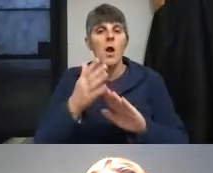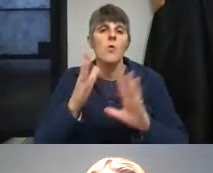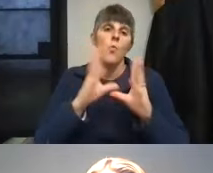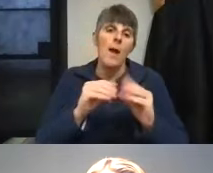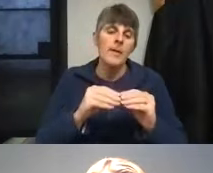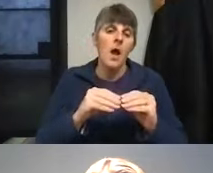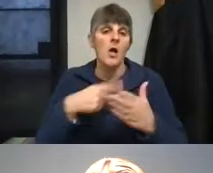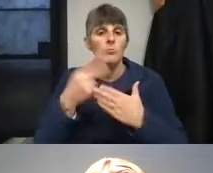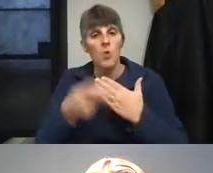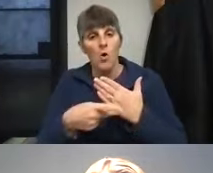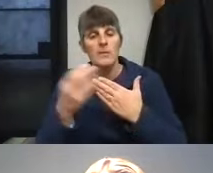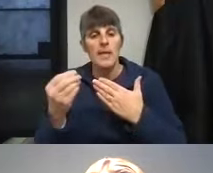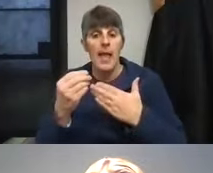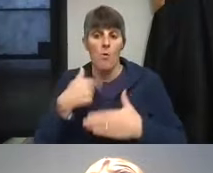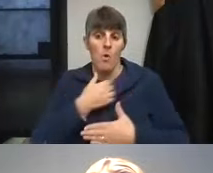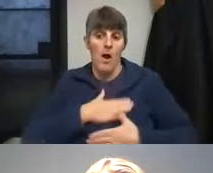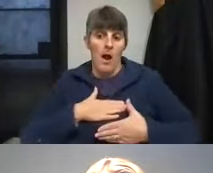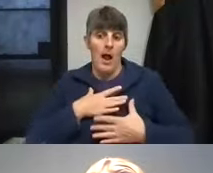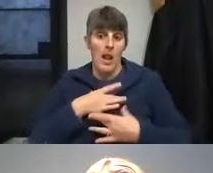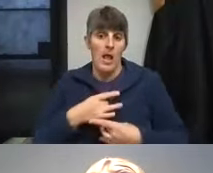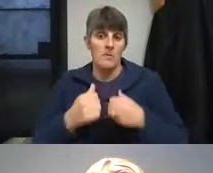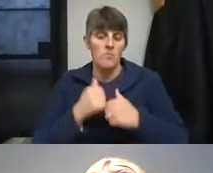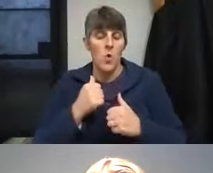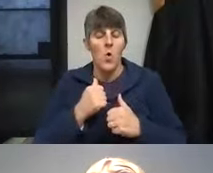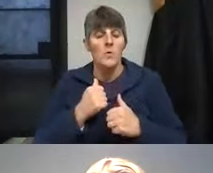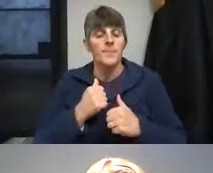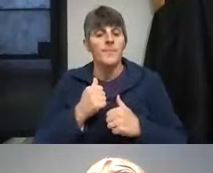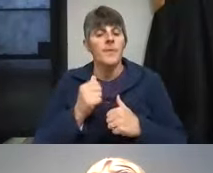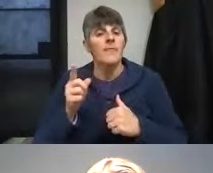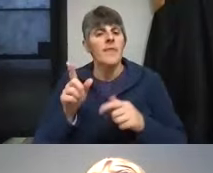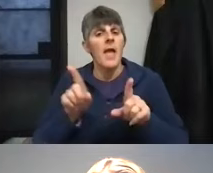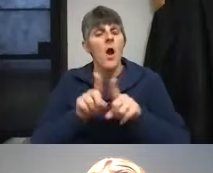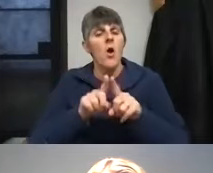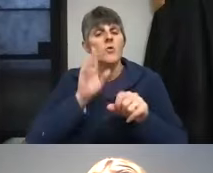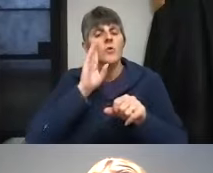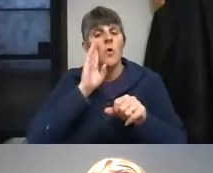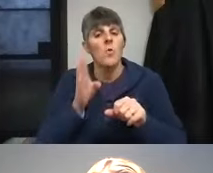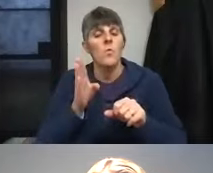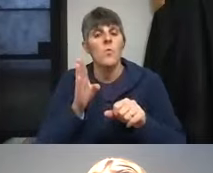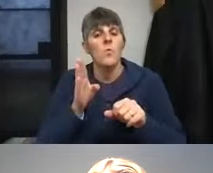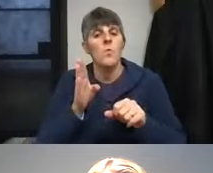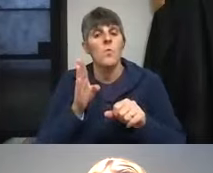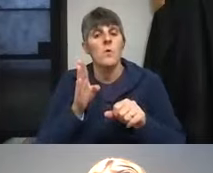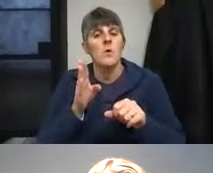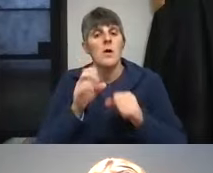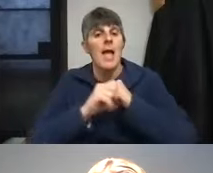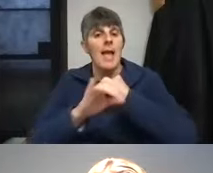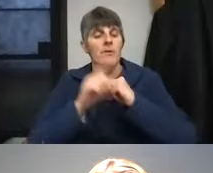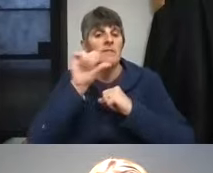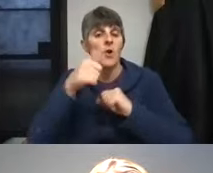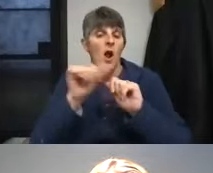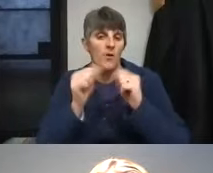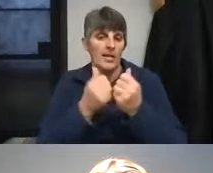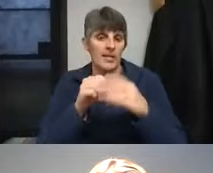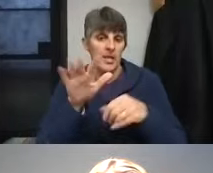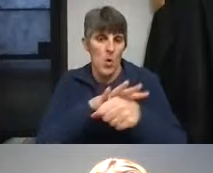webinars, programs, and what I like most is they also will advertise for other agencies